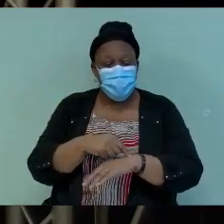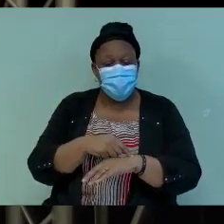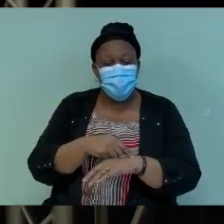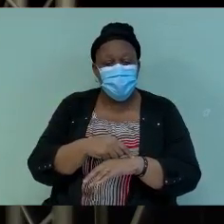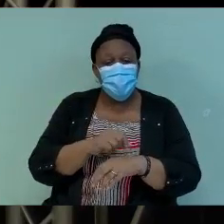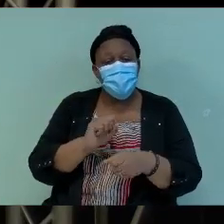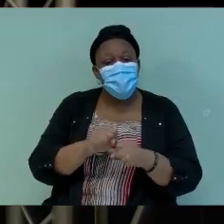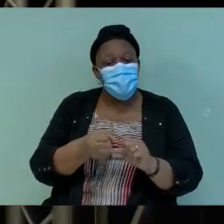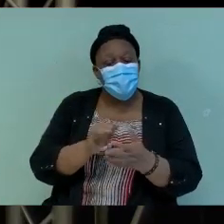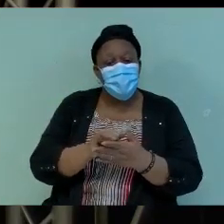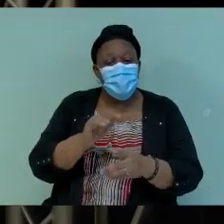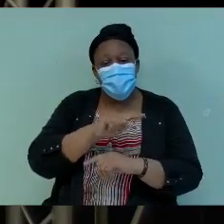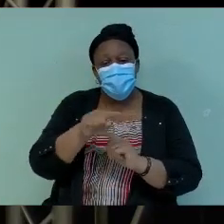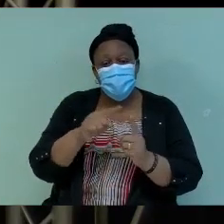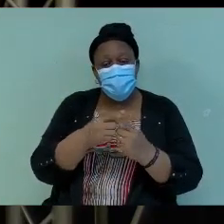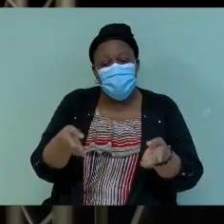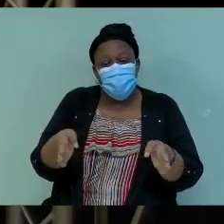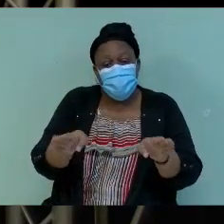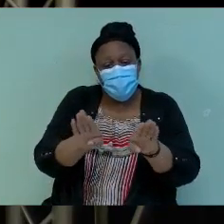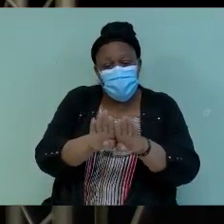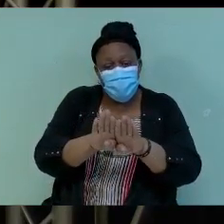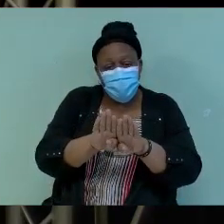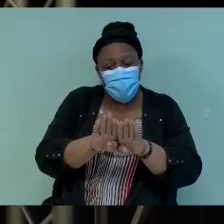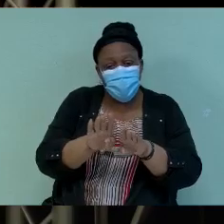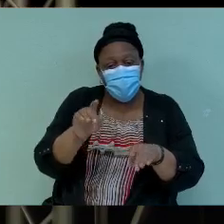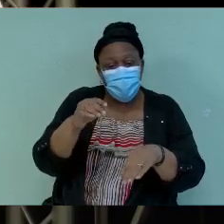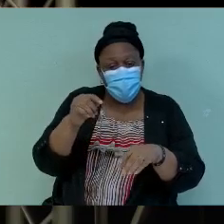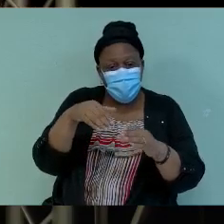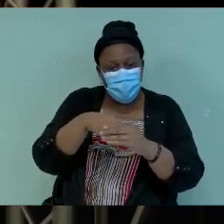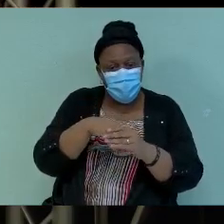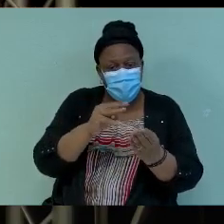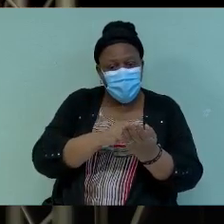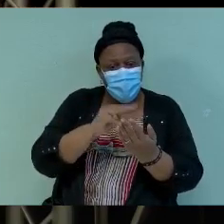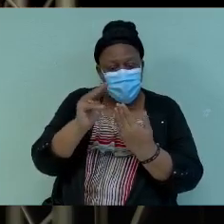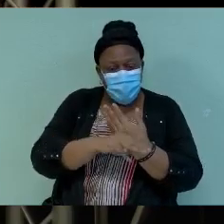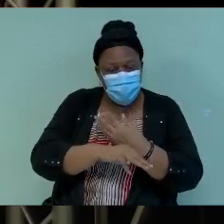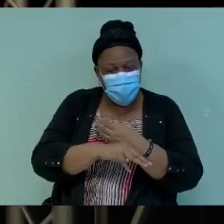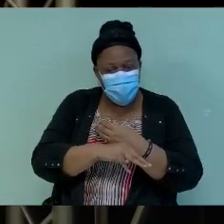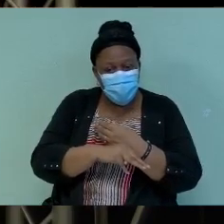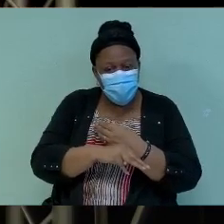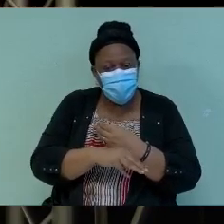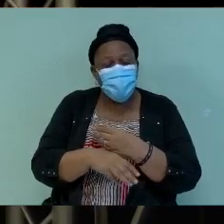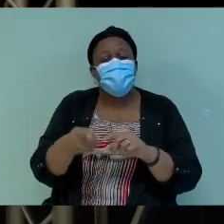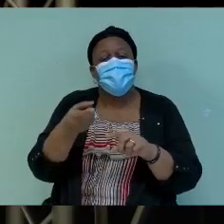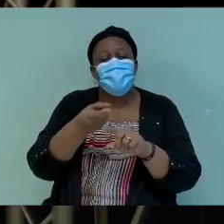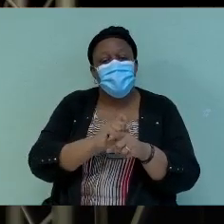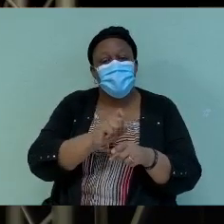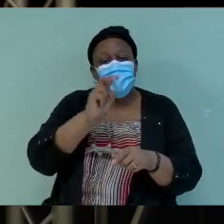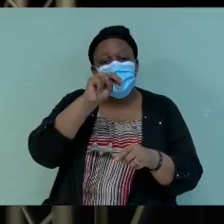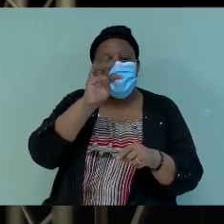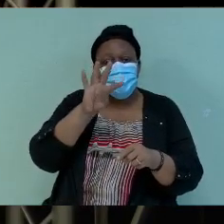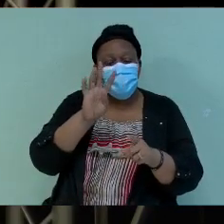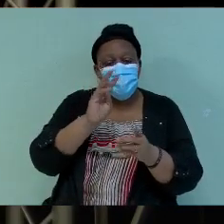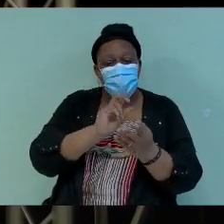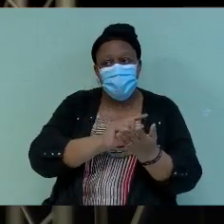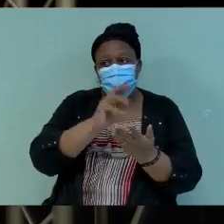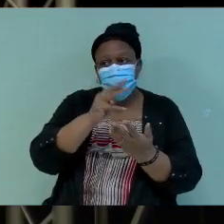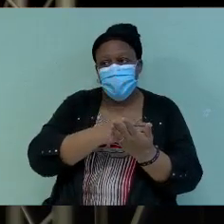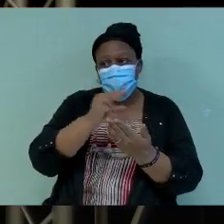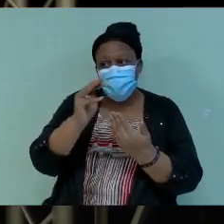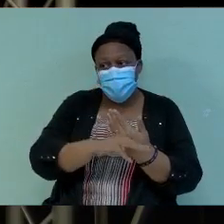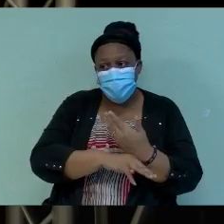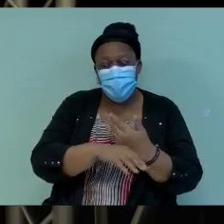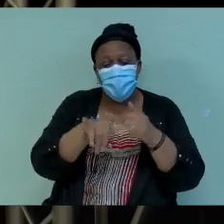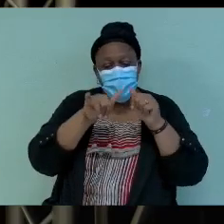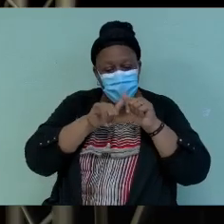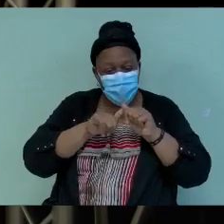lockdown, if you will, started around about the end of March, from the 21st to 24th of March, we had gone ahead